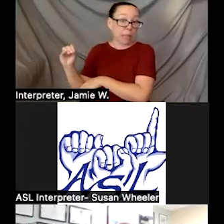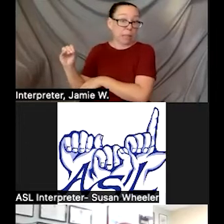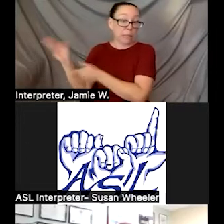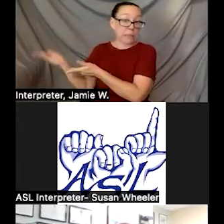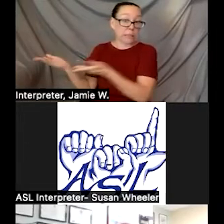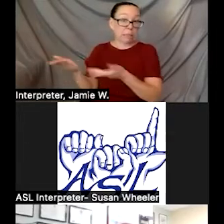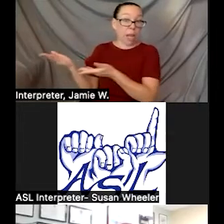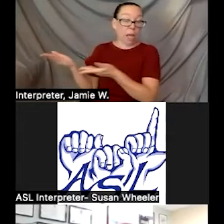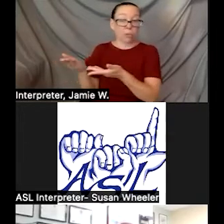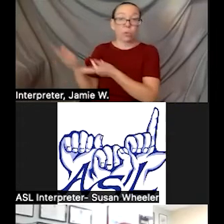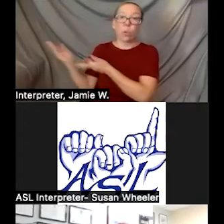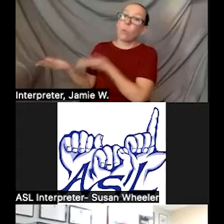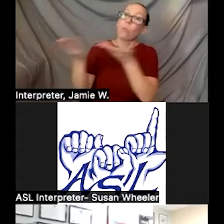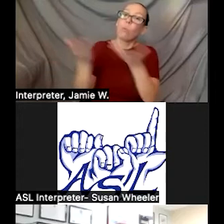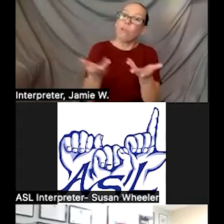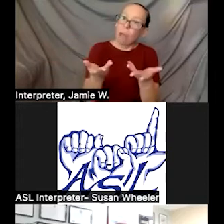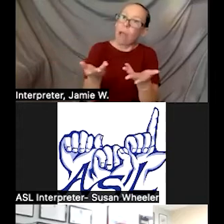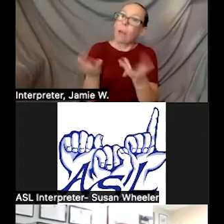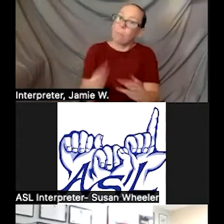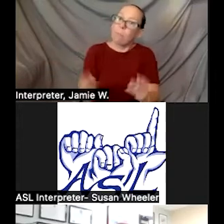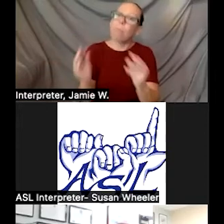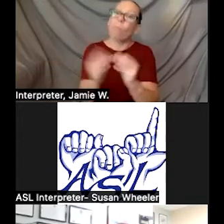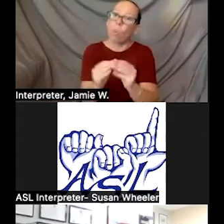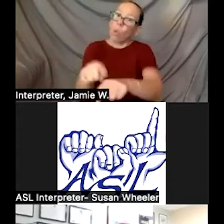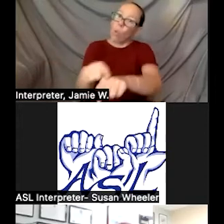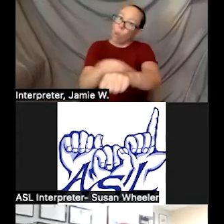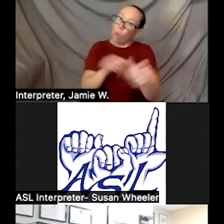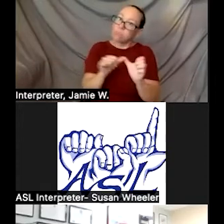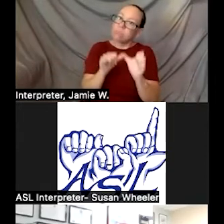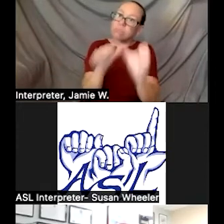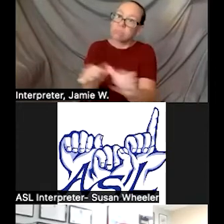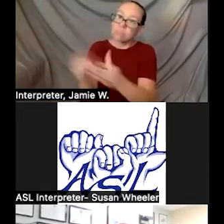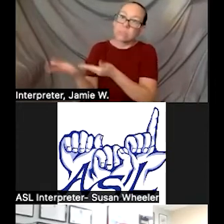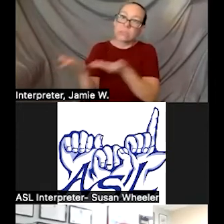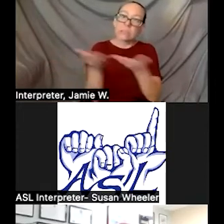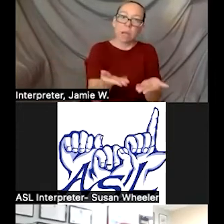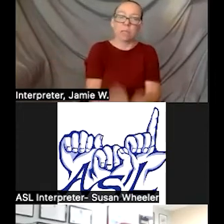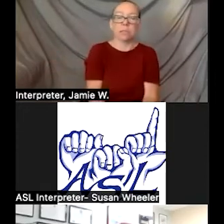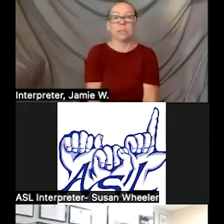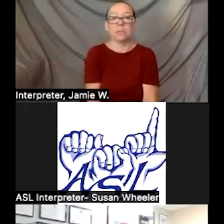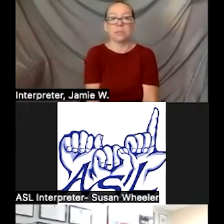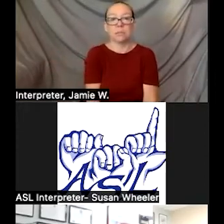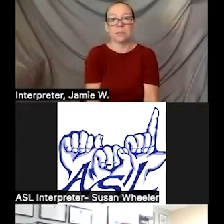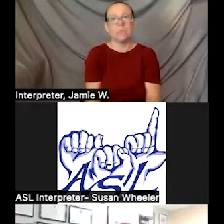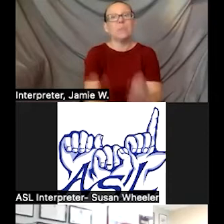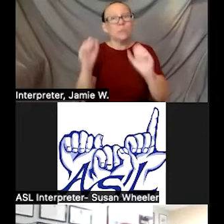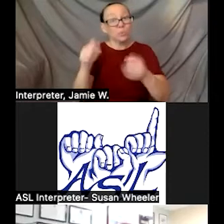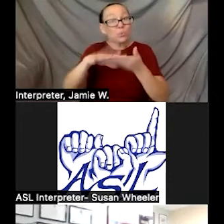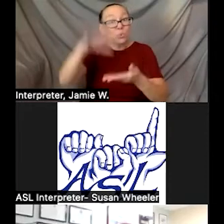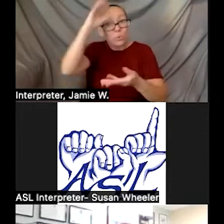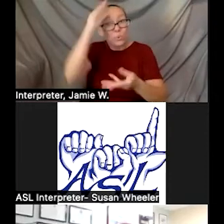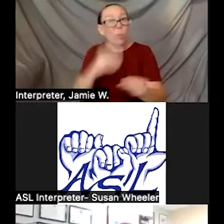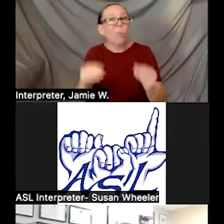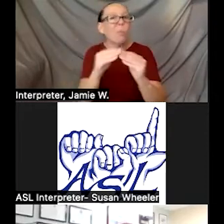term supplies. There's also some techniques and things that you can learn if you go through these resources of how you could develop that or